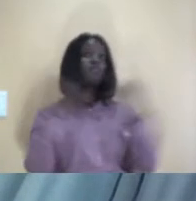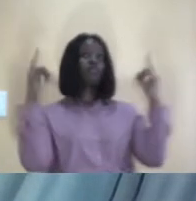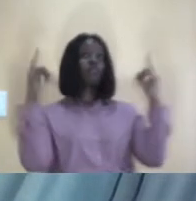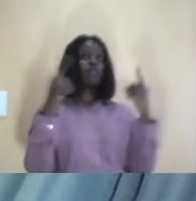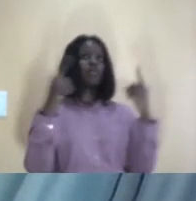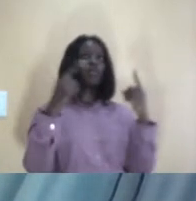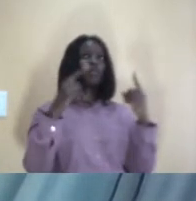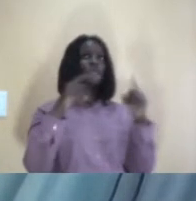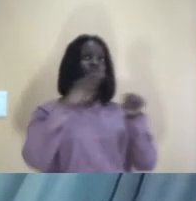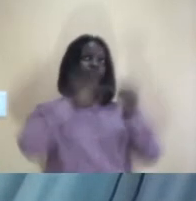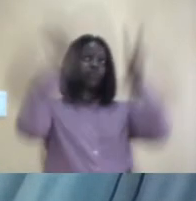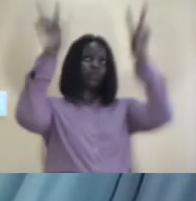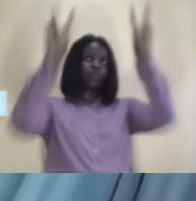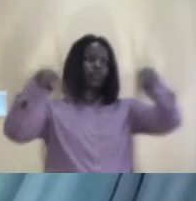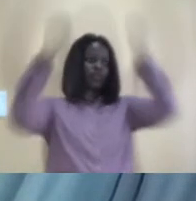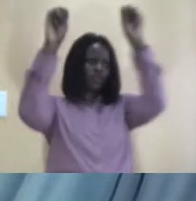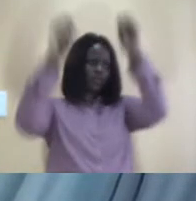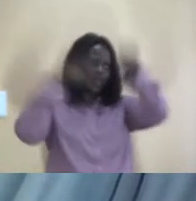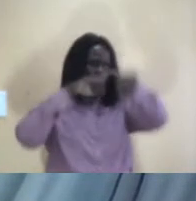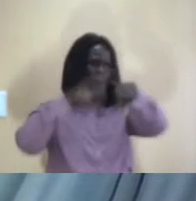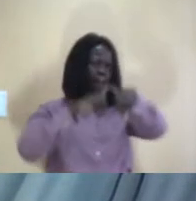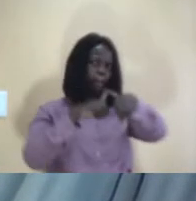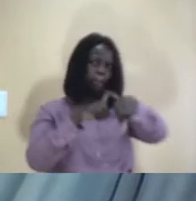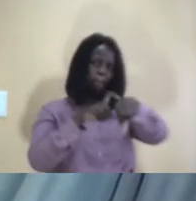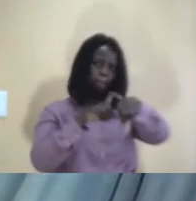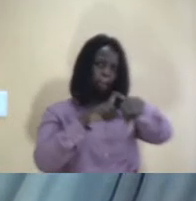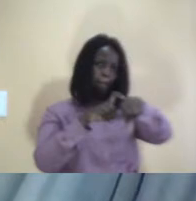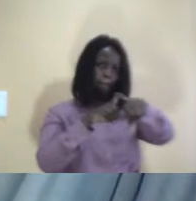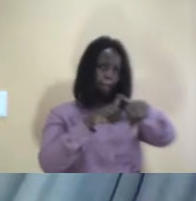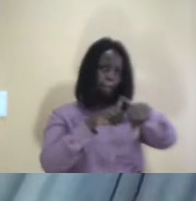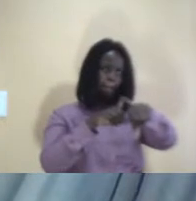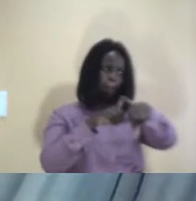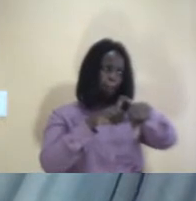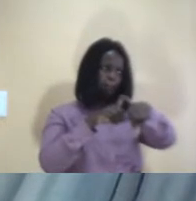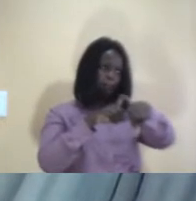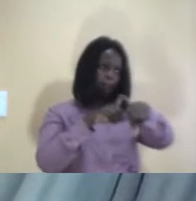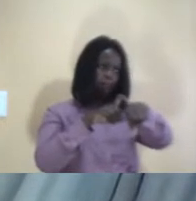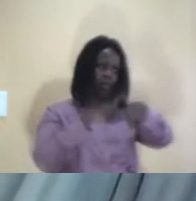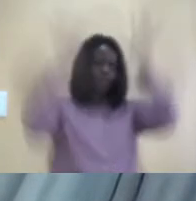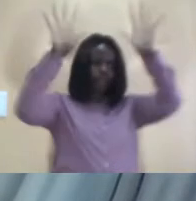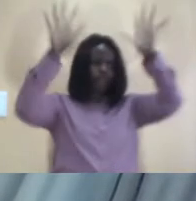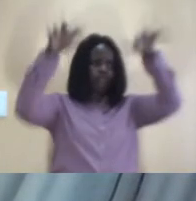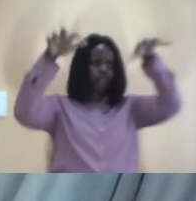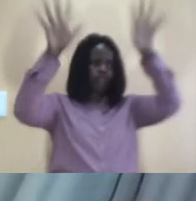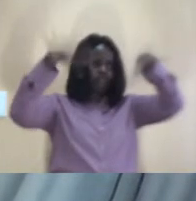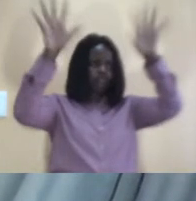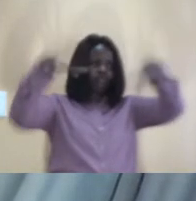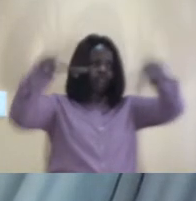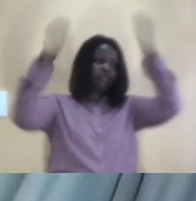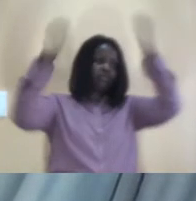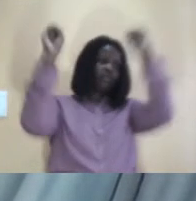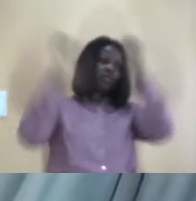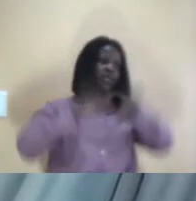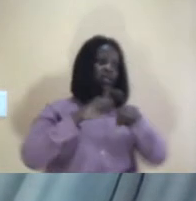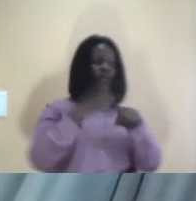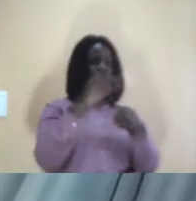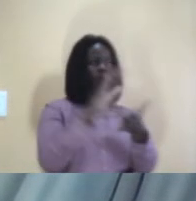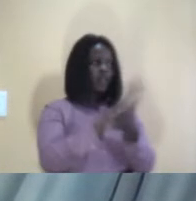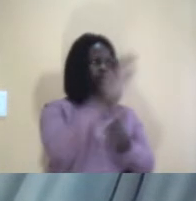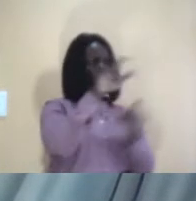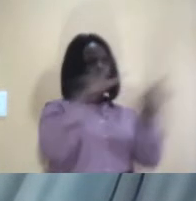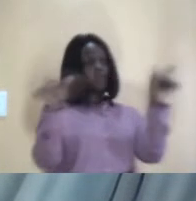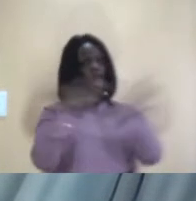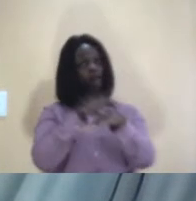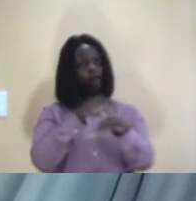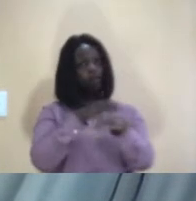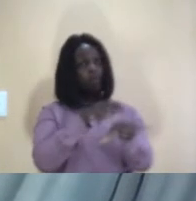a disaster area following a creeping drought in 2015. Farmers were meant to use